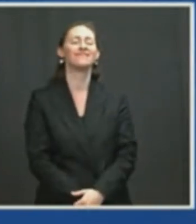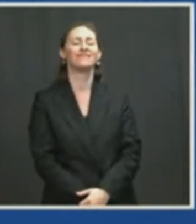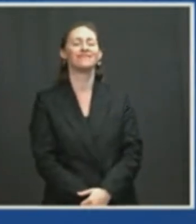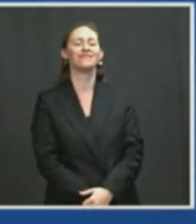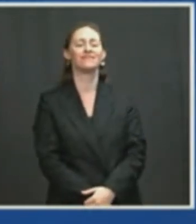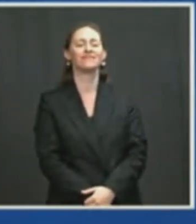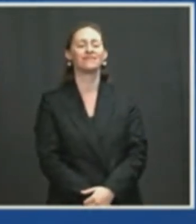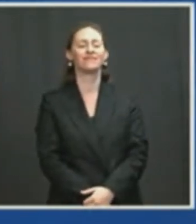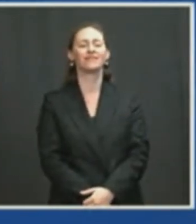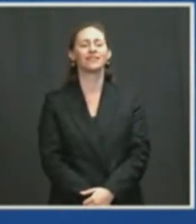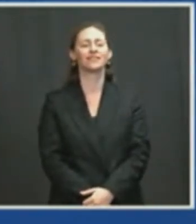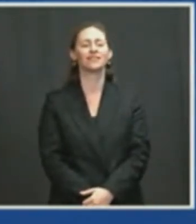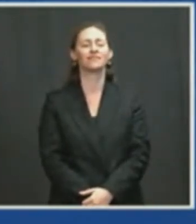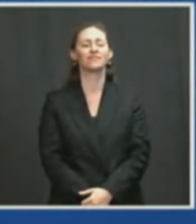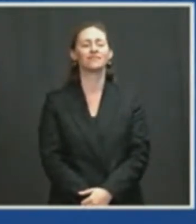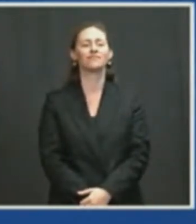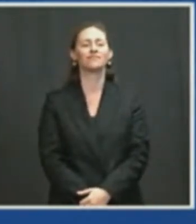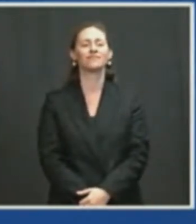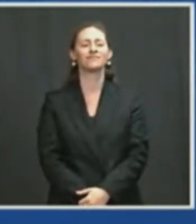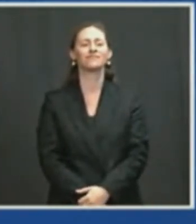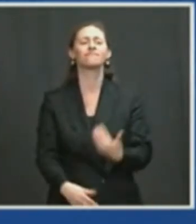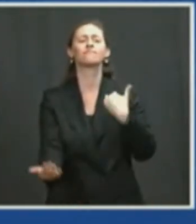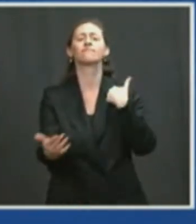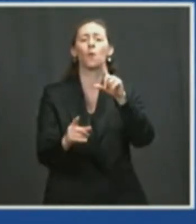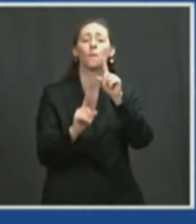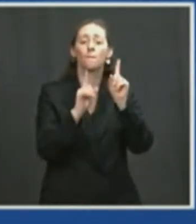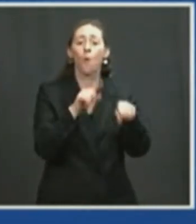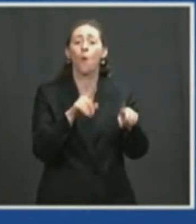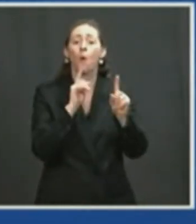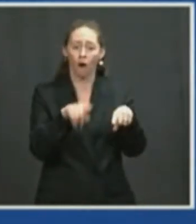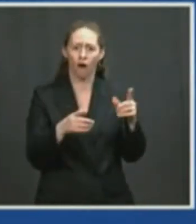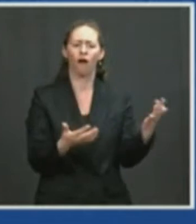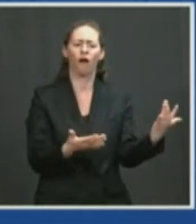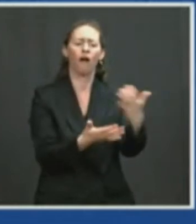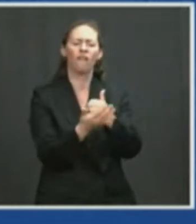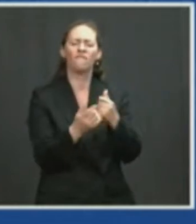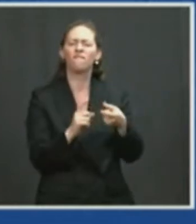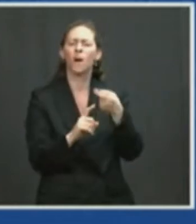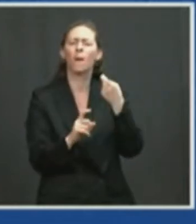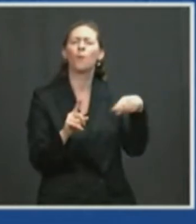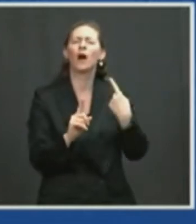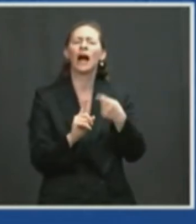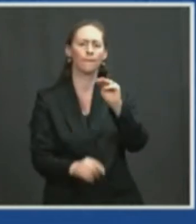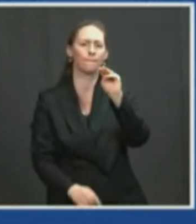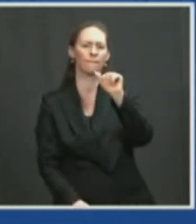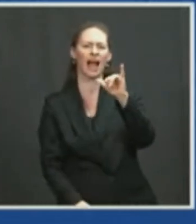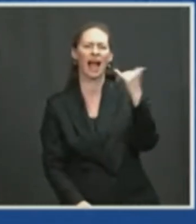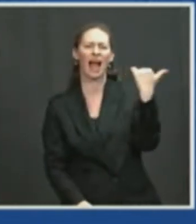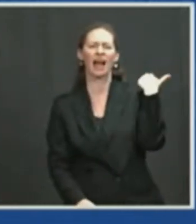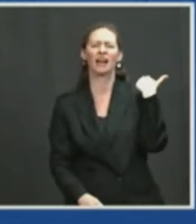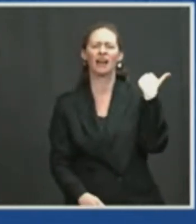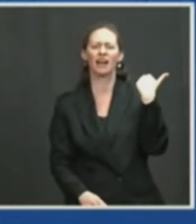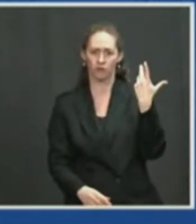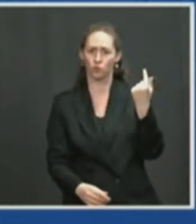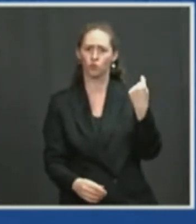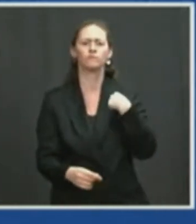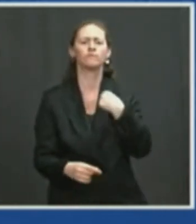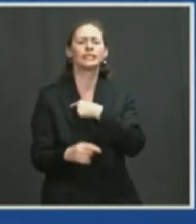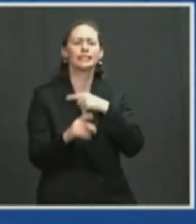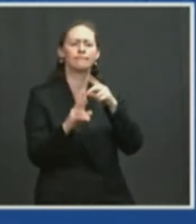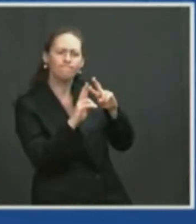early May. That's how they determined the job growth or loss. We have growth, and